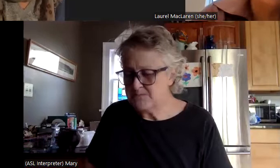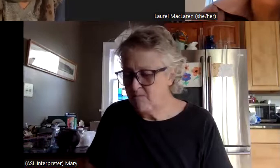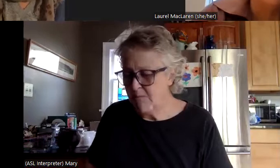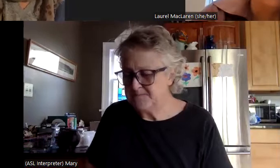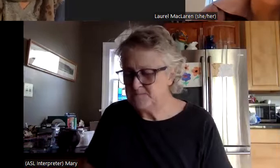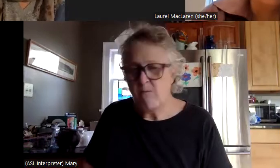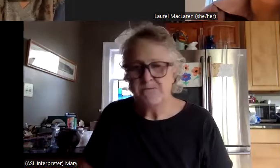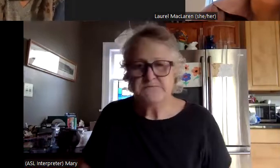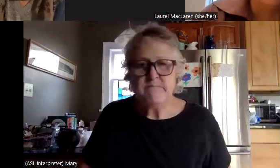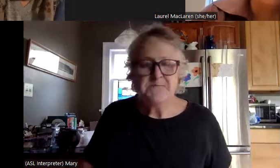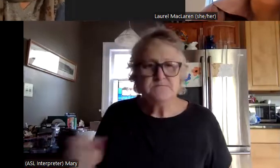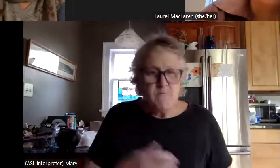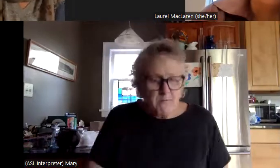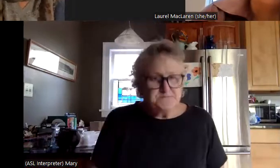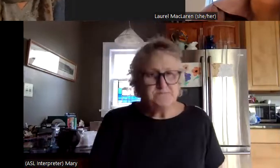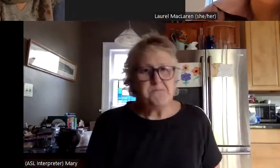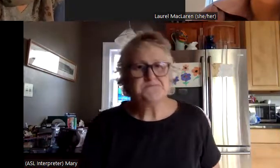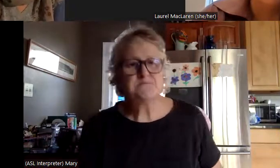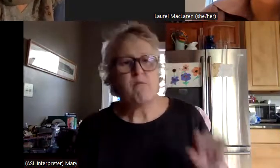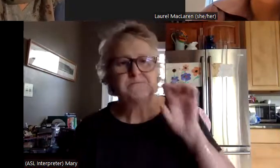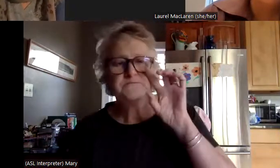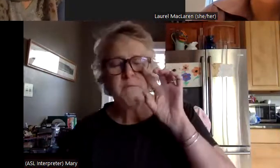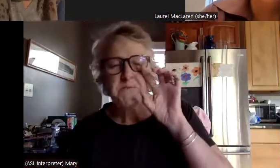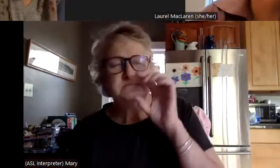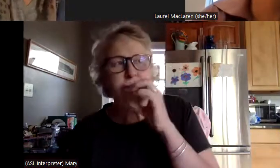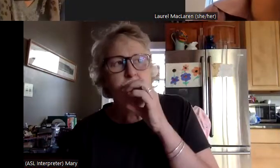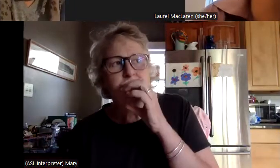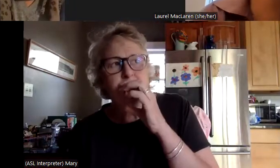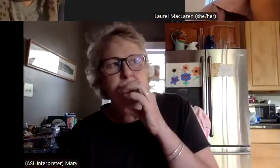day? I'm sure they can walk a lot more than I can bike.